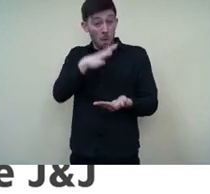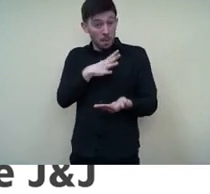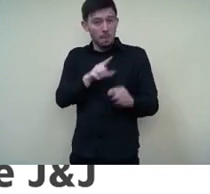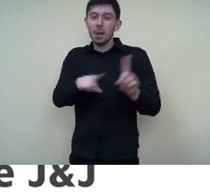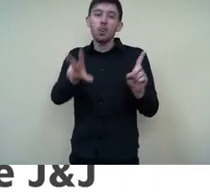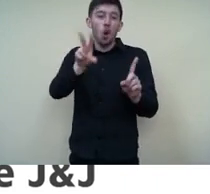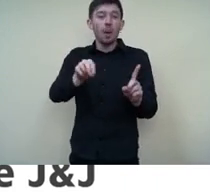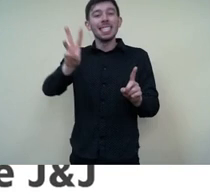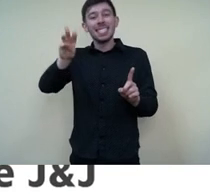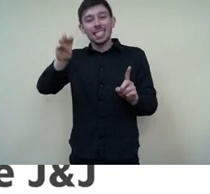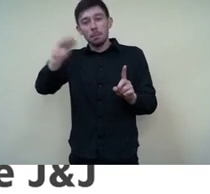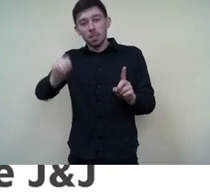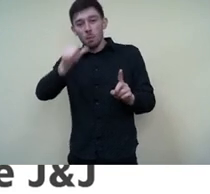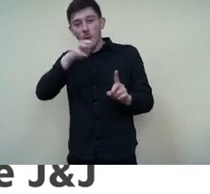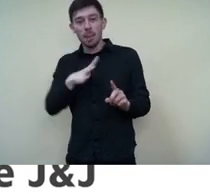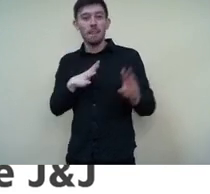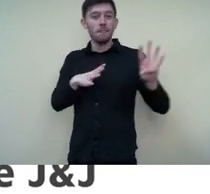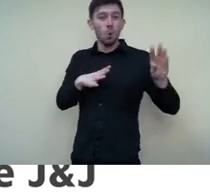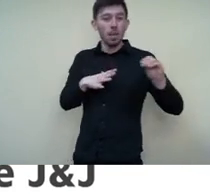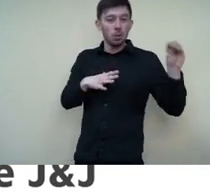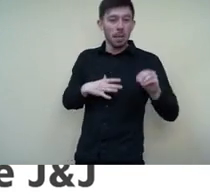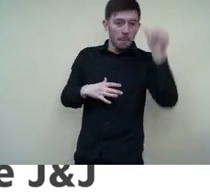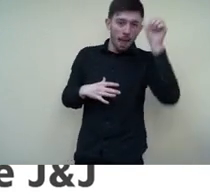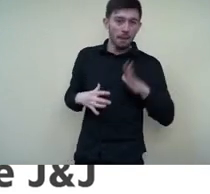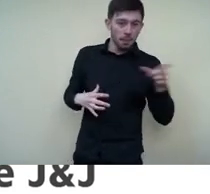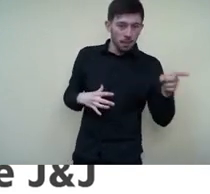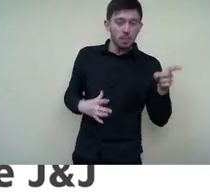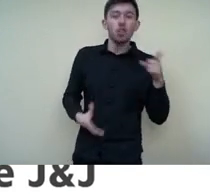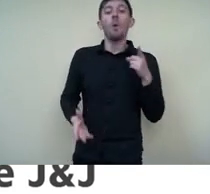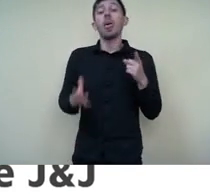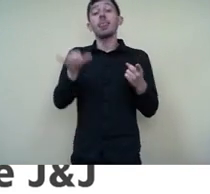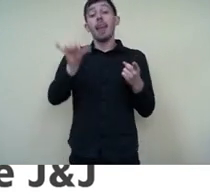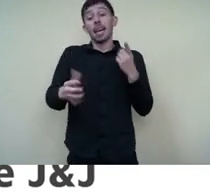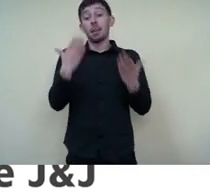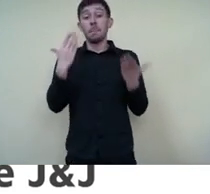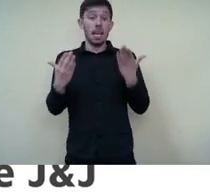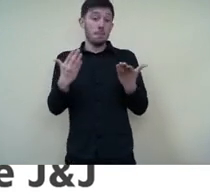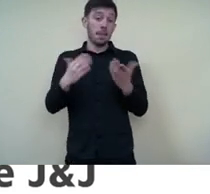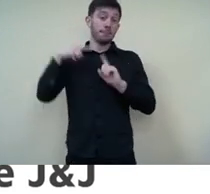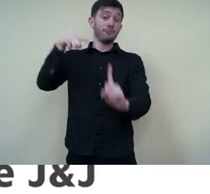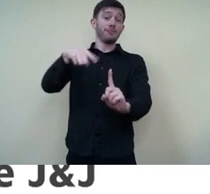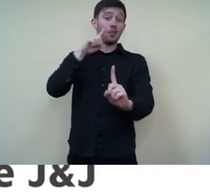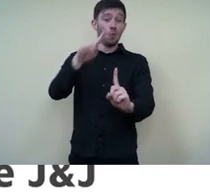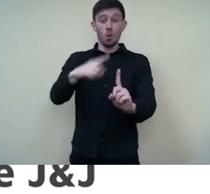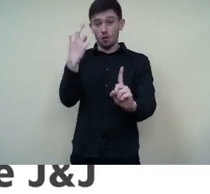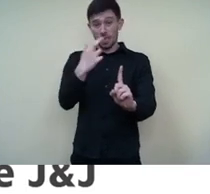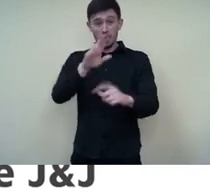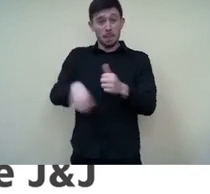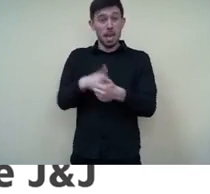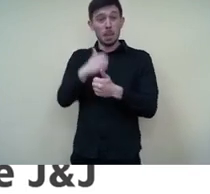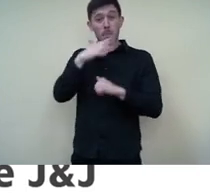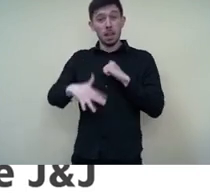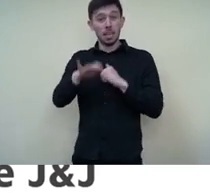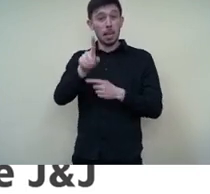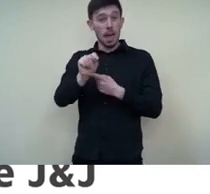women and 40% men. And so this may be kind of getting at what is causing the blood clots and whether or not this is happening